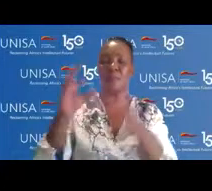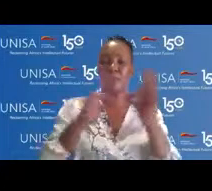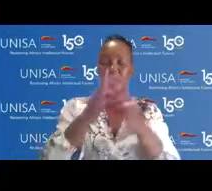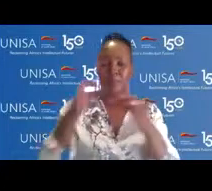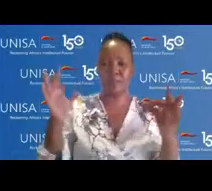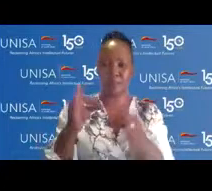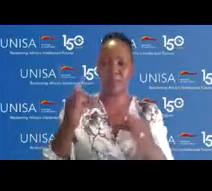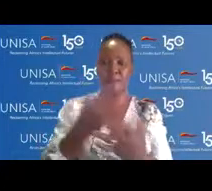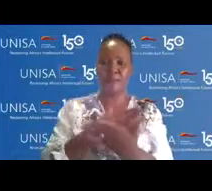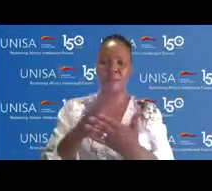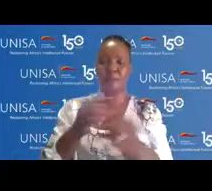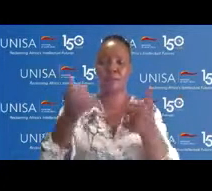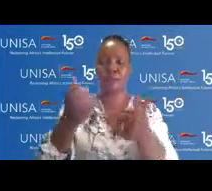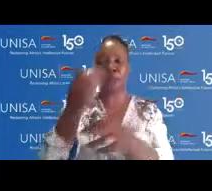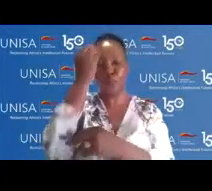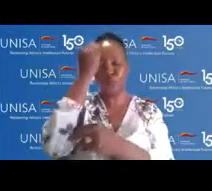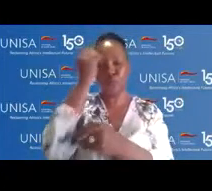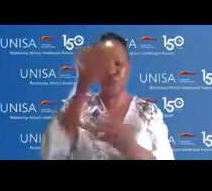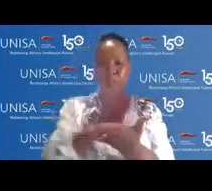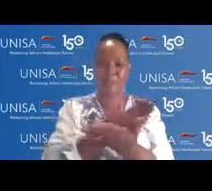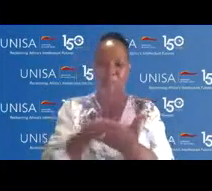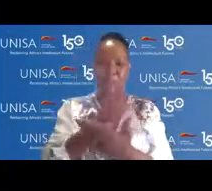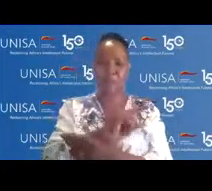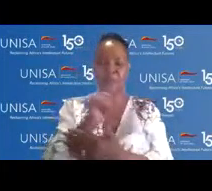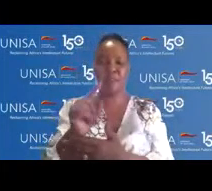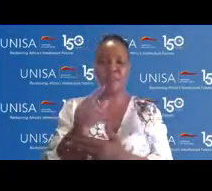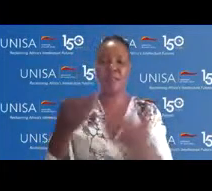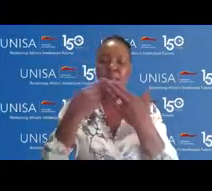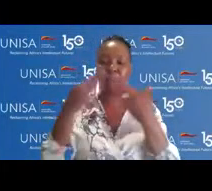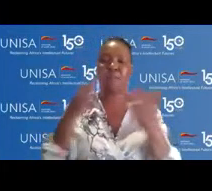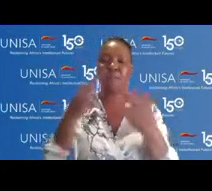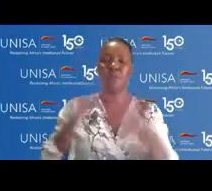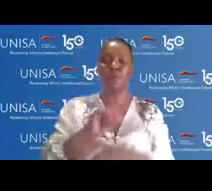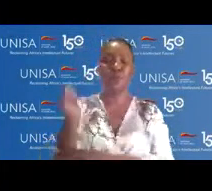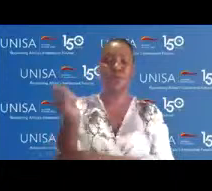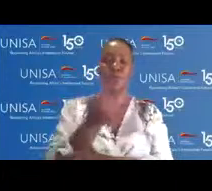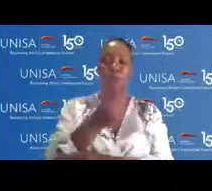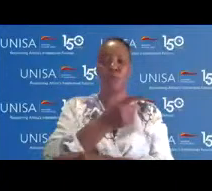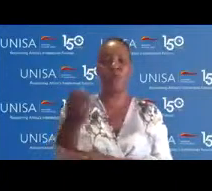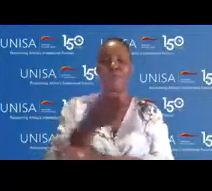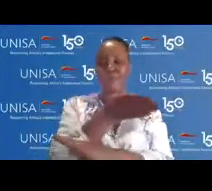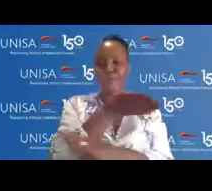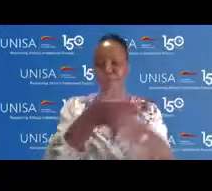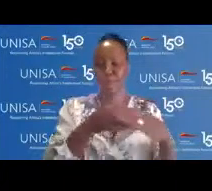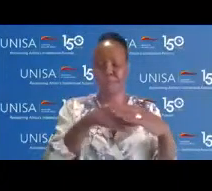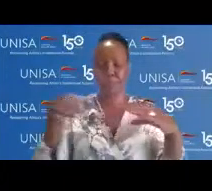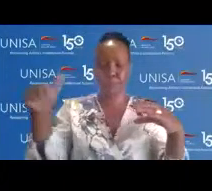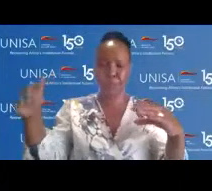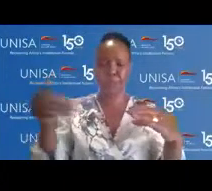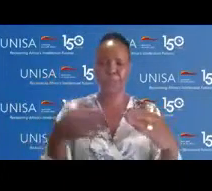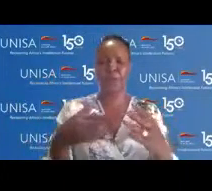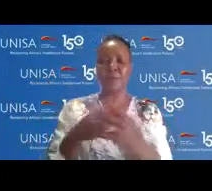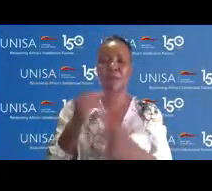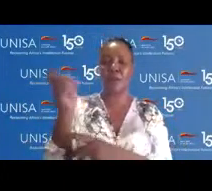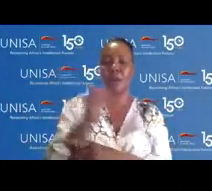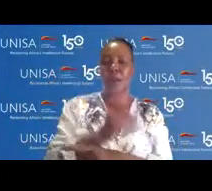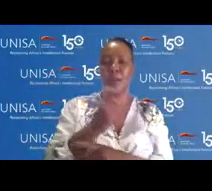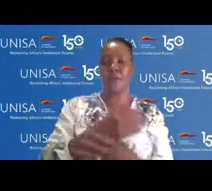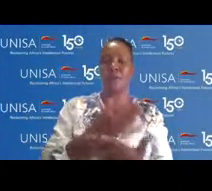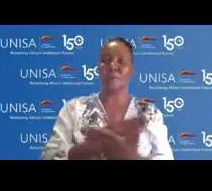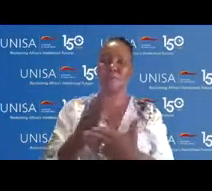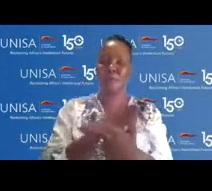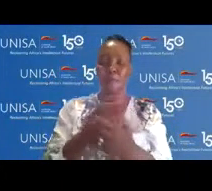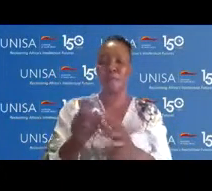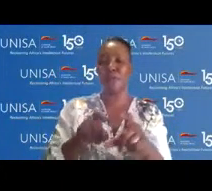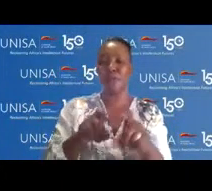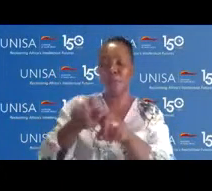you. Just a big thank you for all those guys that have been staying with us for the last 2 days. So we're going to come up with some sort of competition, Benella, Richard